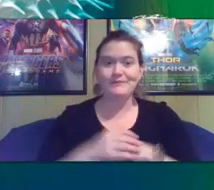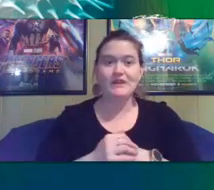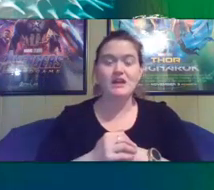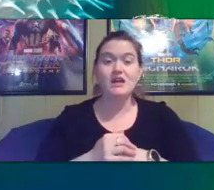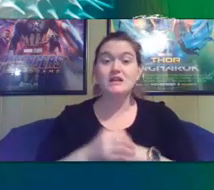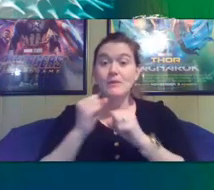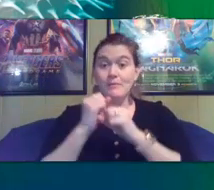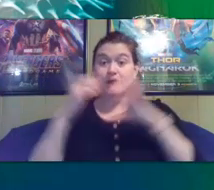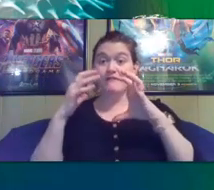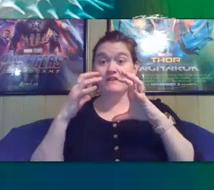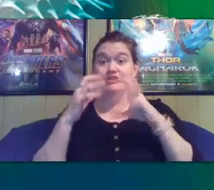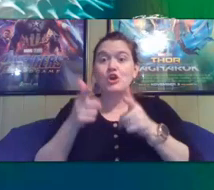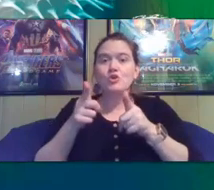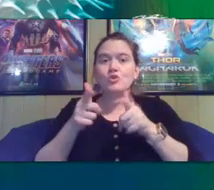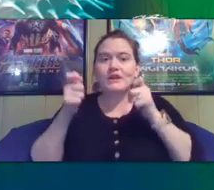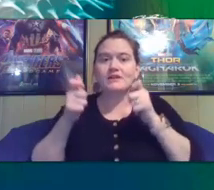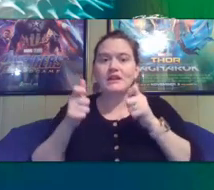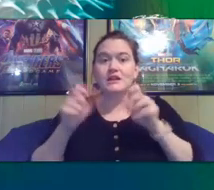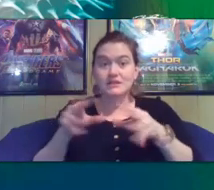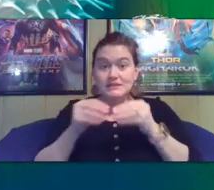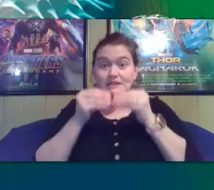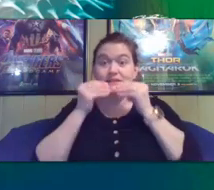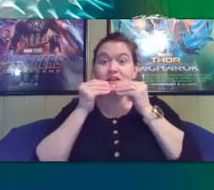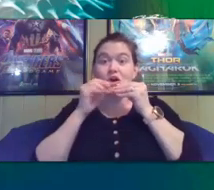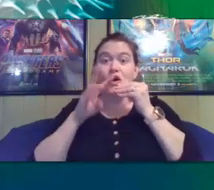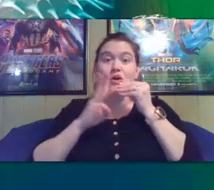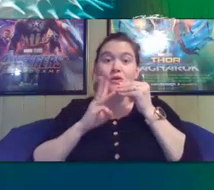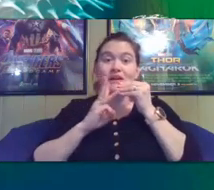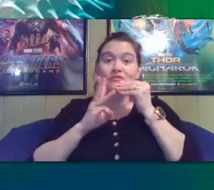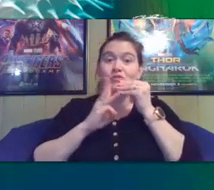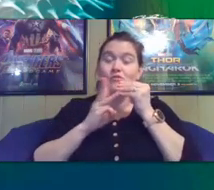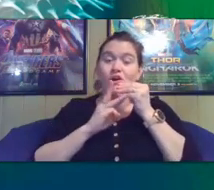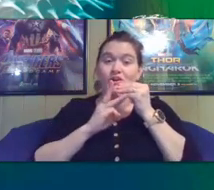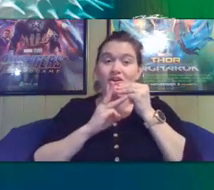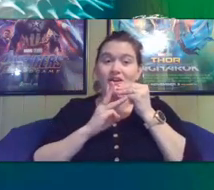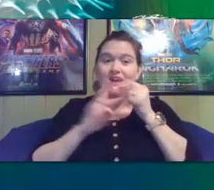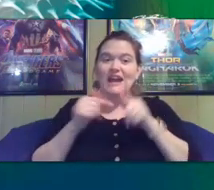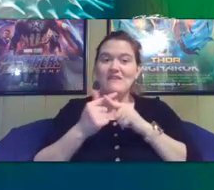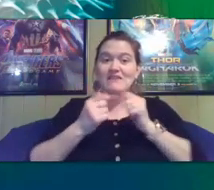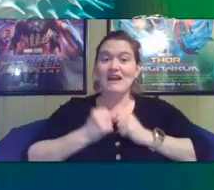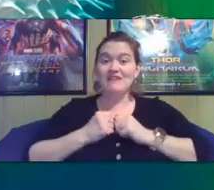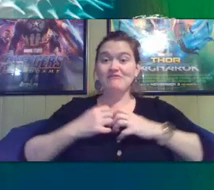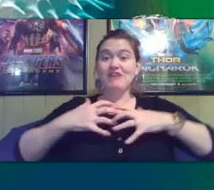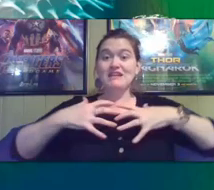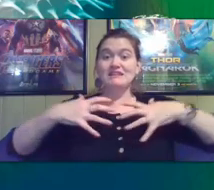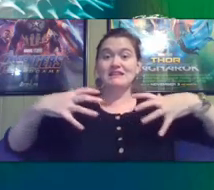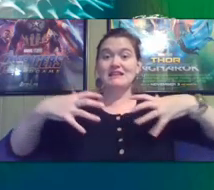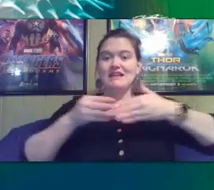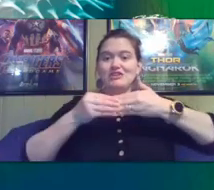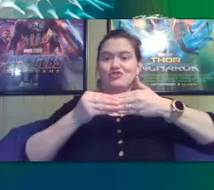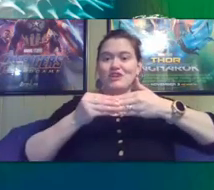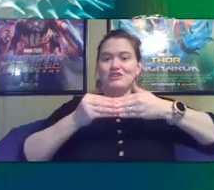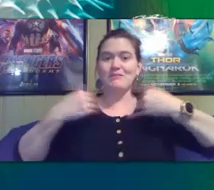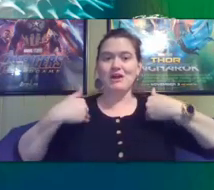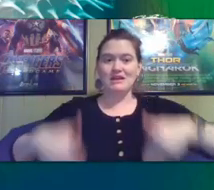swimmer. So the pufferfish quickly sucks in all mouthful of water, and then that inflates